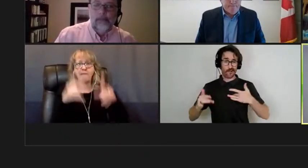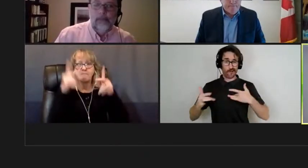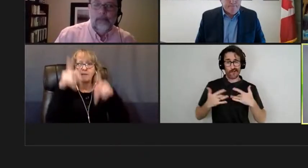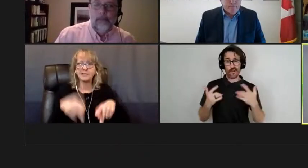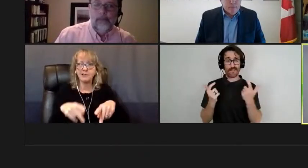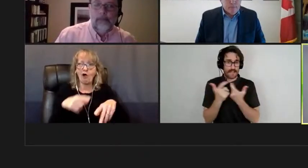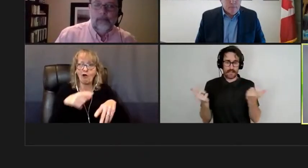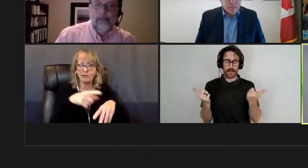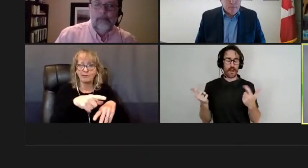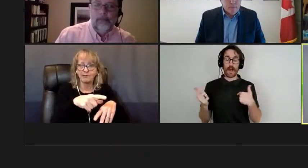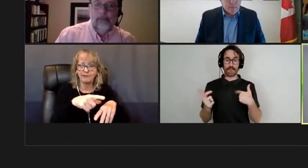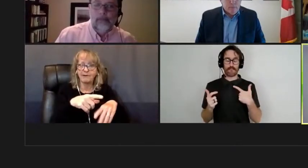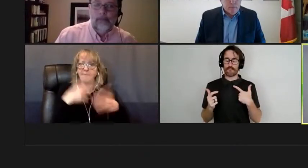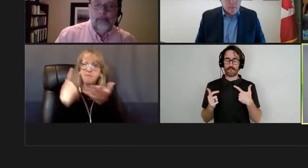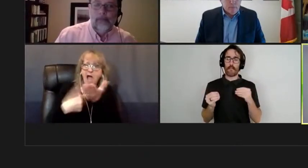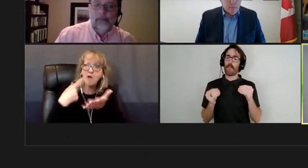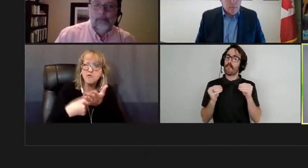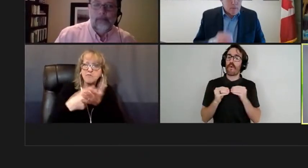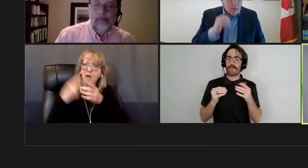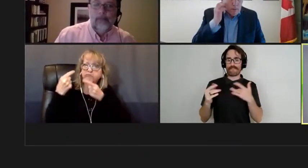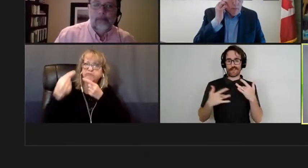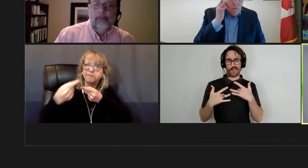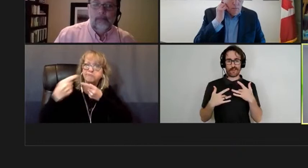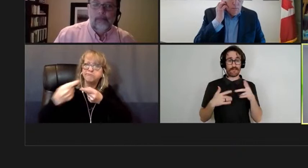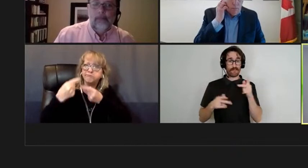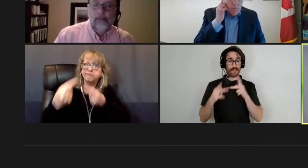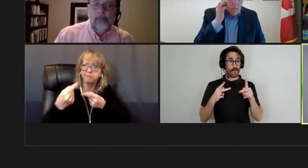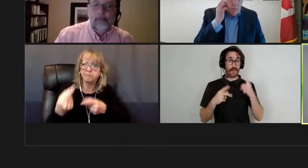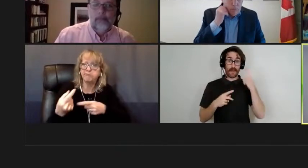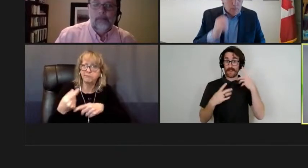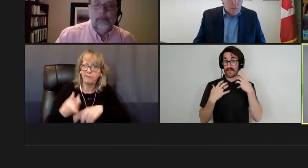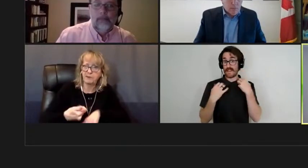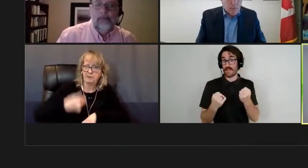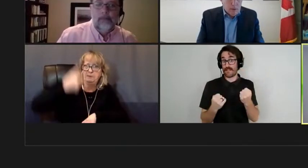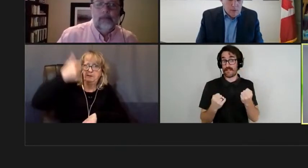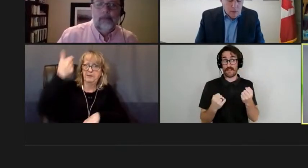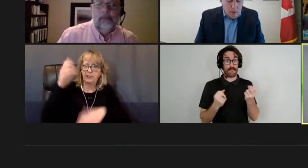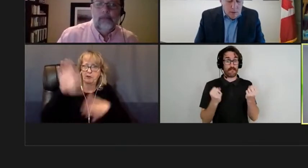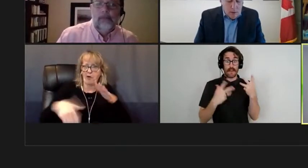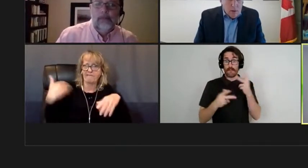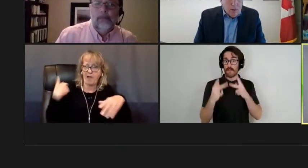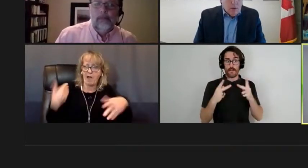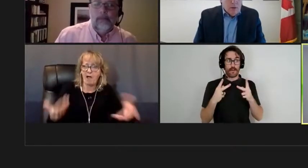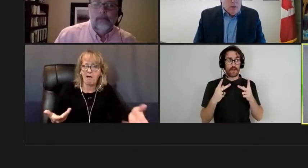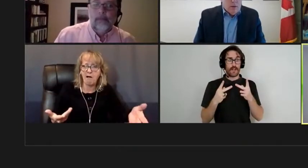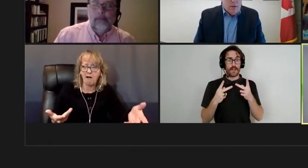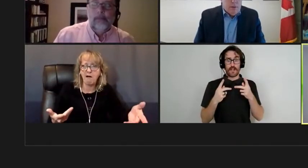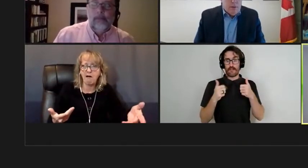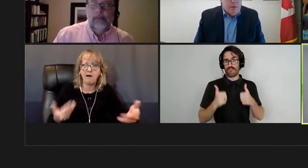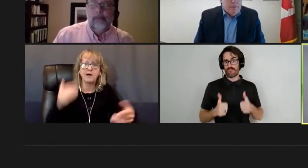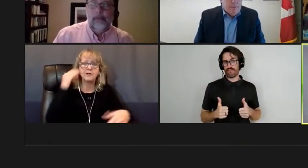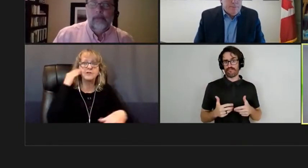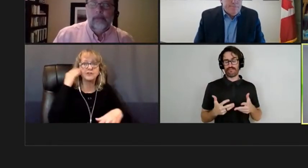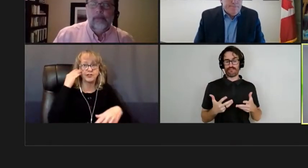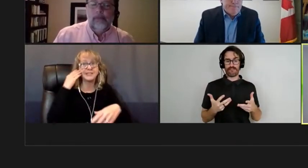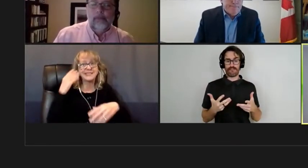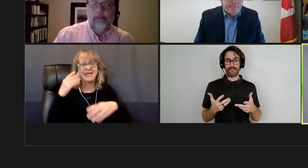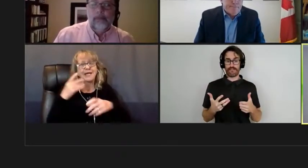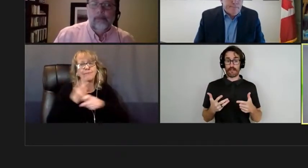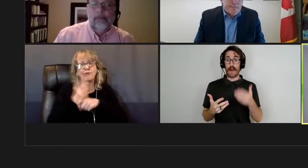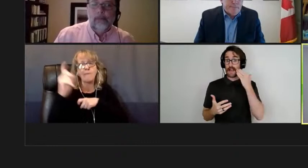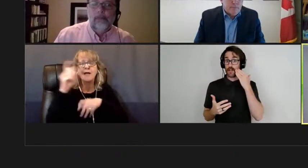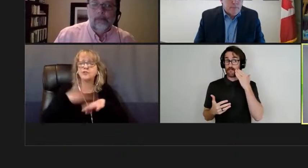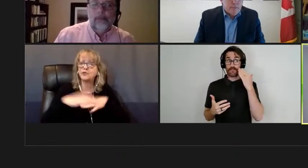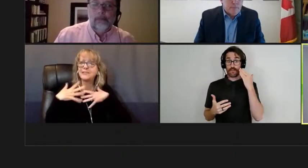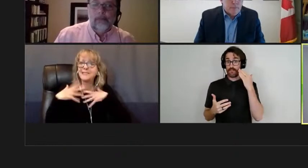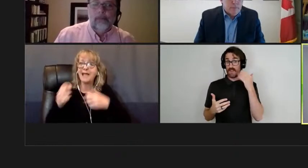increasingly concerned about the deteriorating mental health of so many in our community. You know, I share that we have